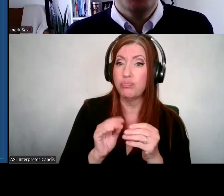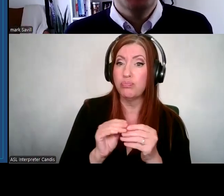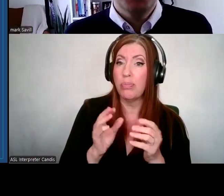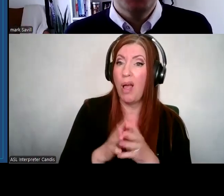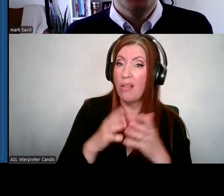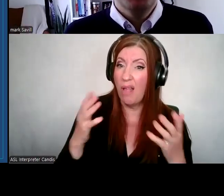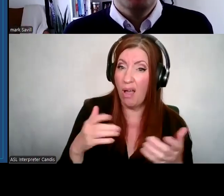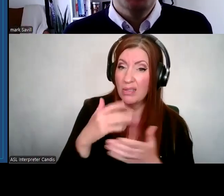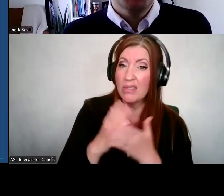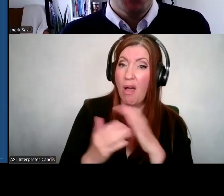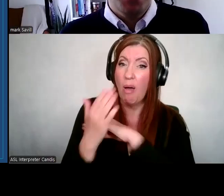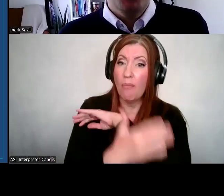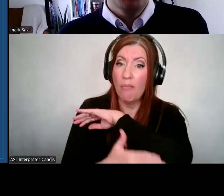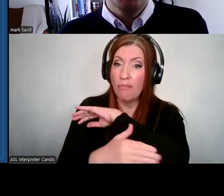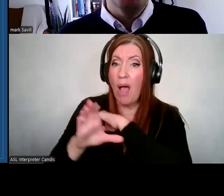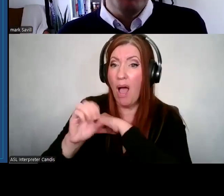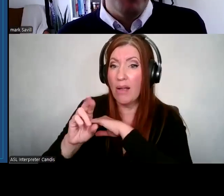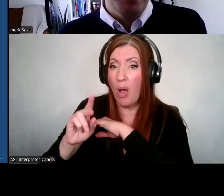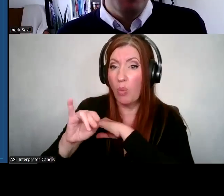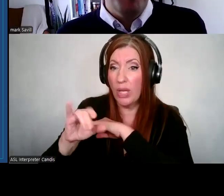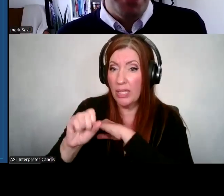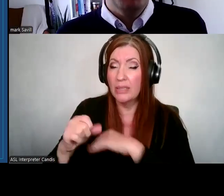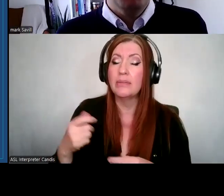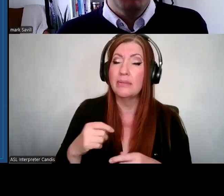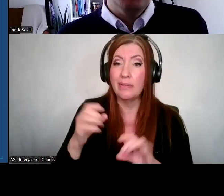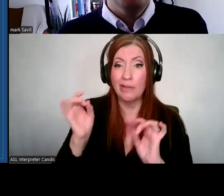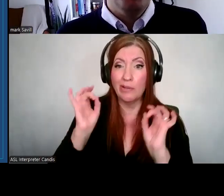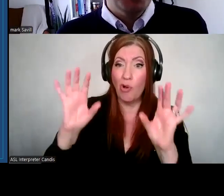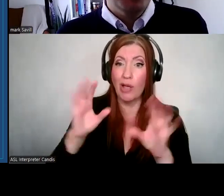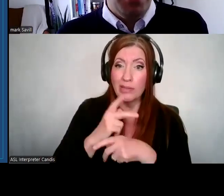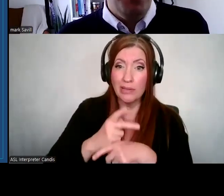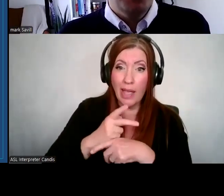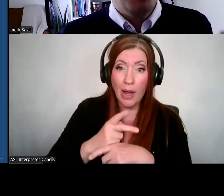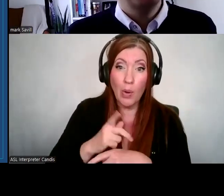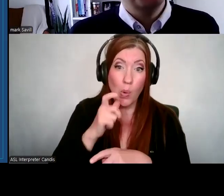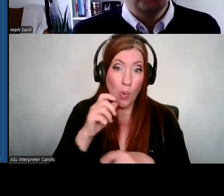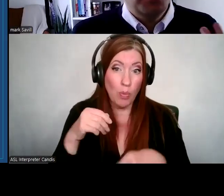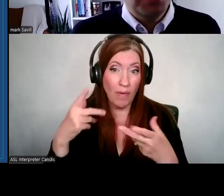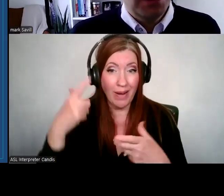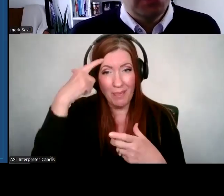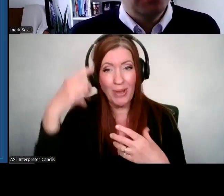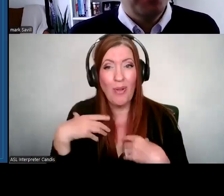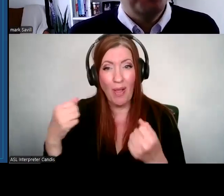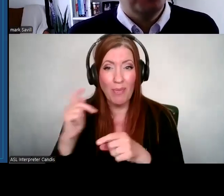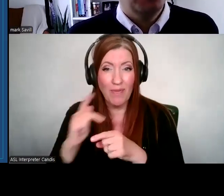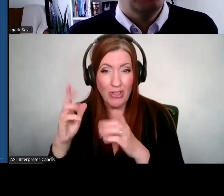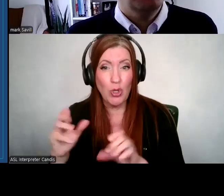some counties, crisis care could be provided by the mental health professionals alone. In others, there was